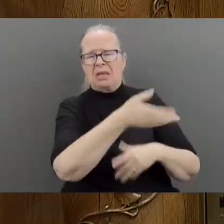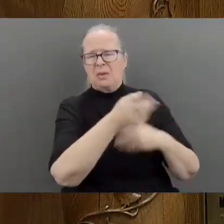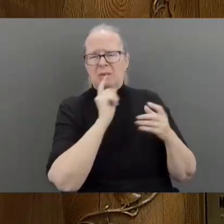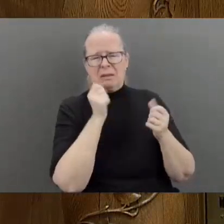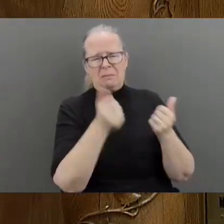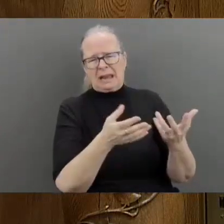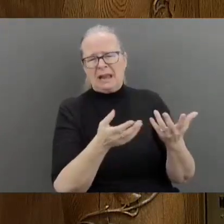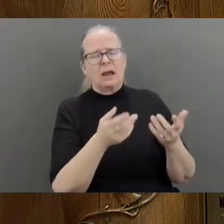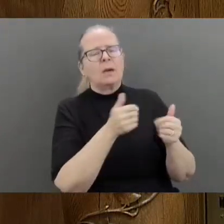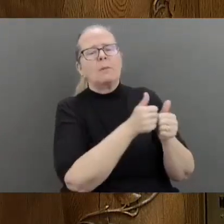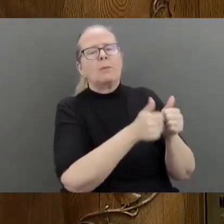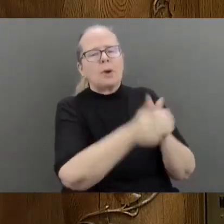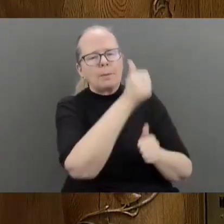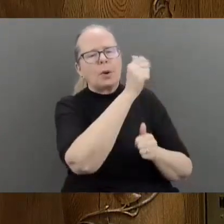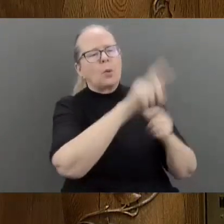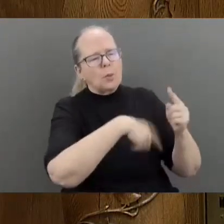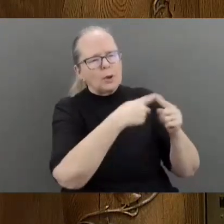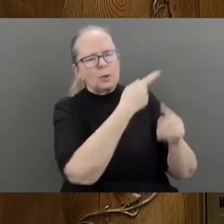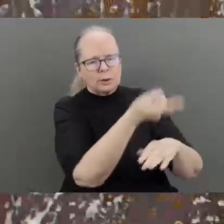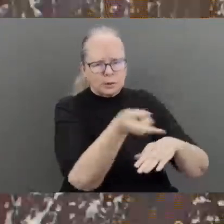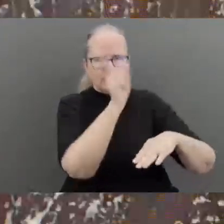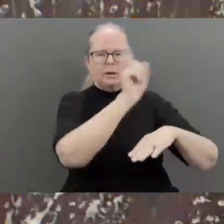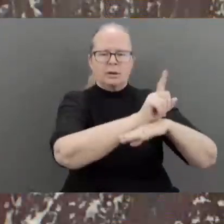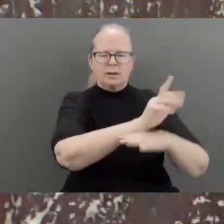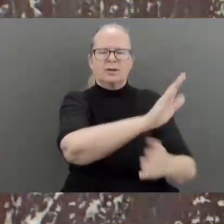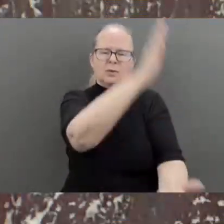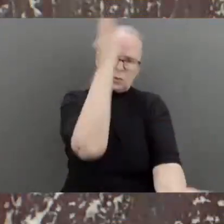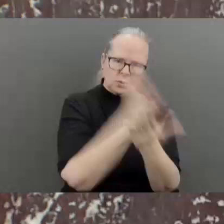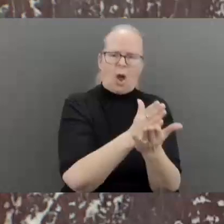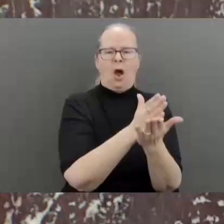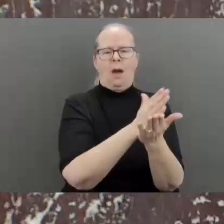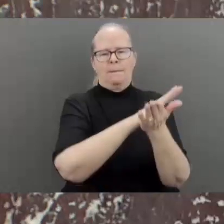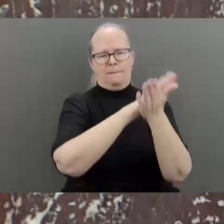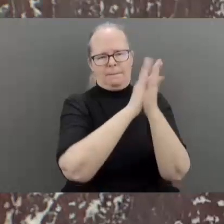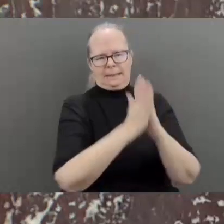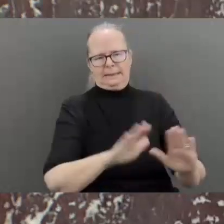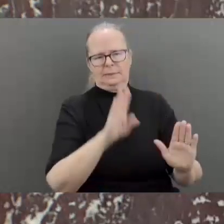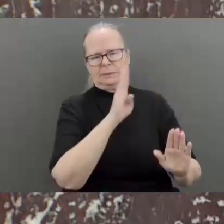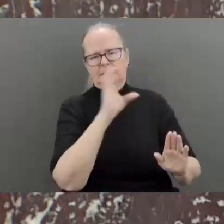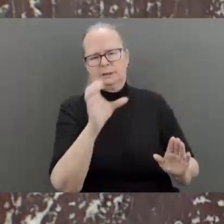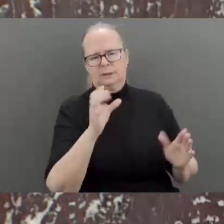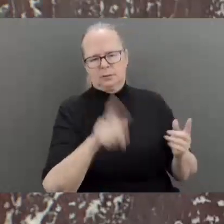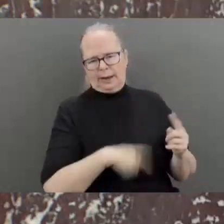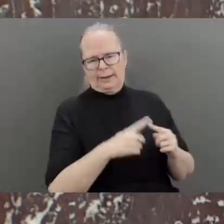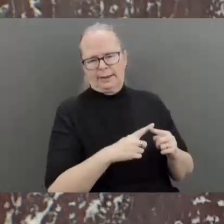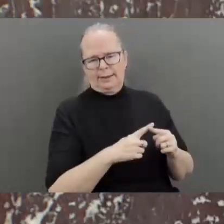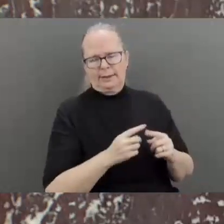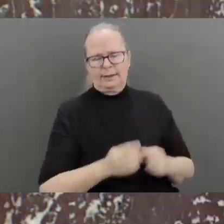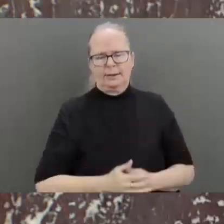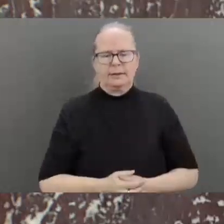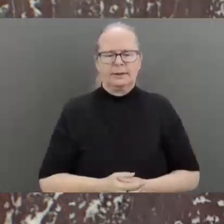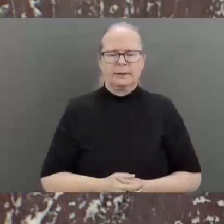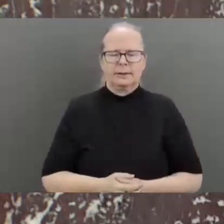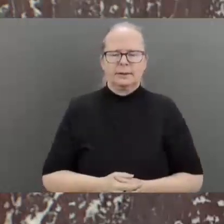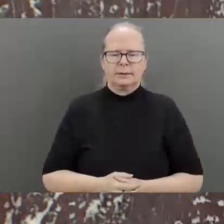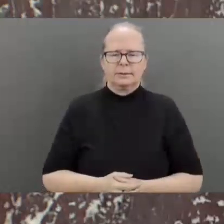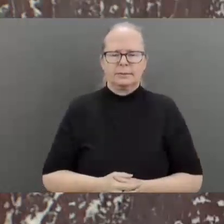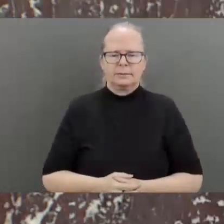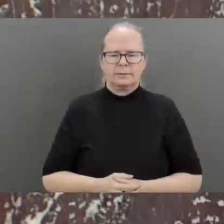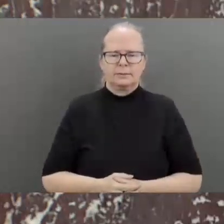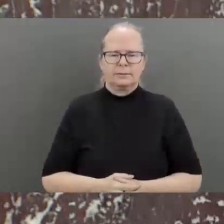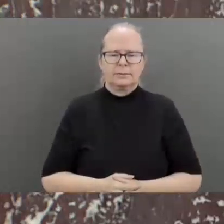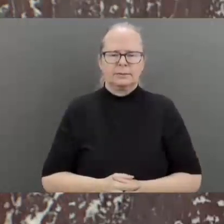Solicitor General. Thank you, Mr. Speaker. Thank you to the member opposite for the question. It's important that we understand